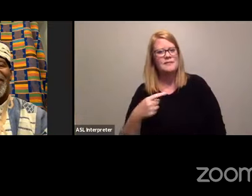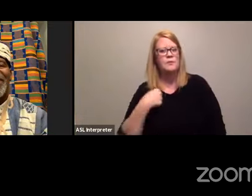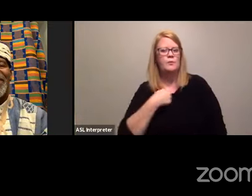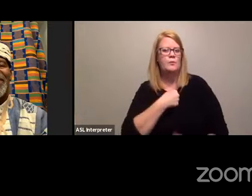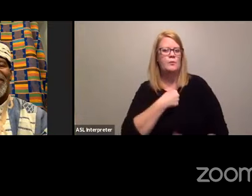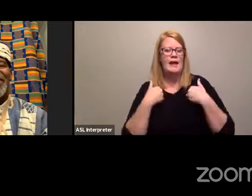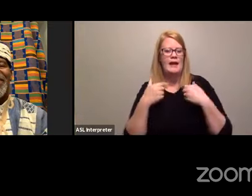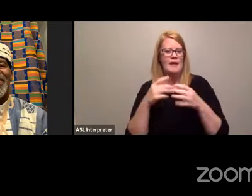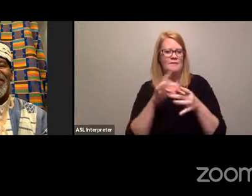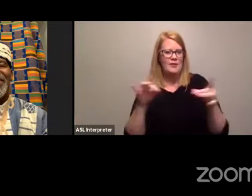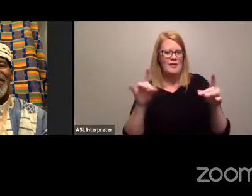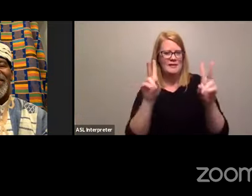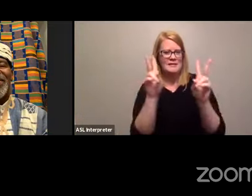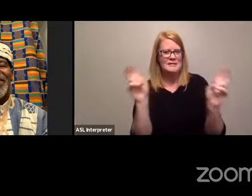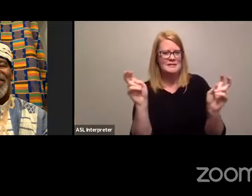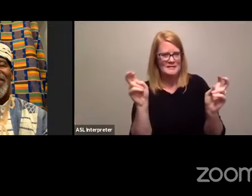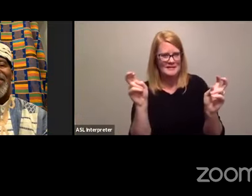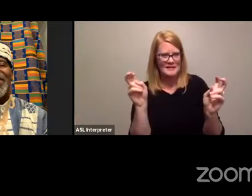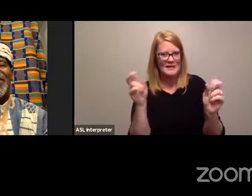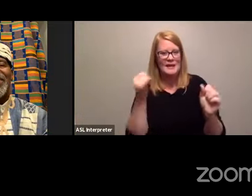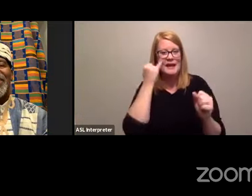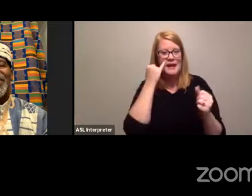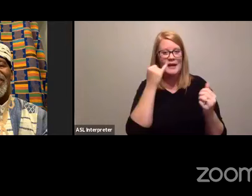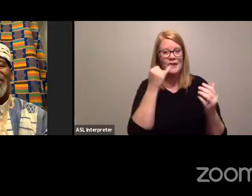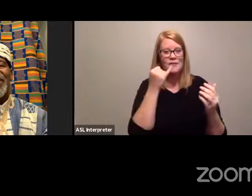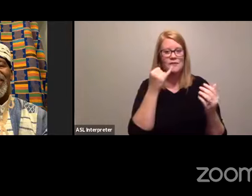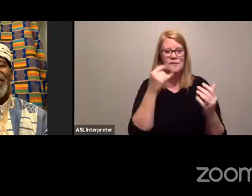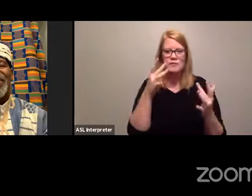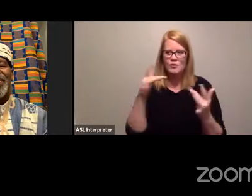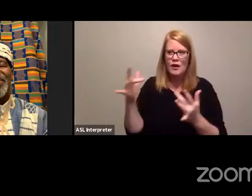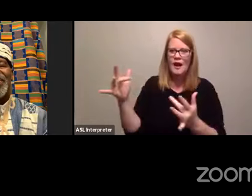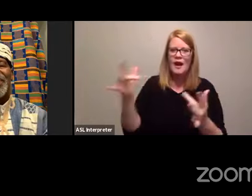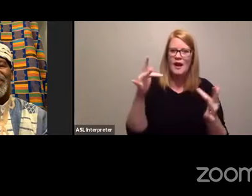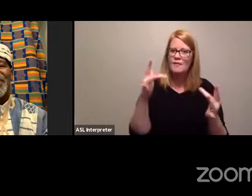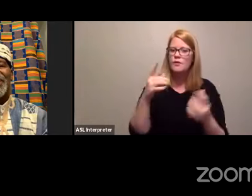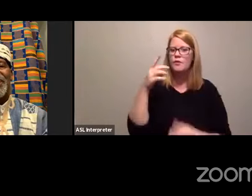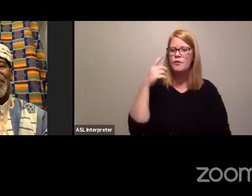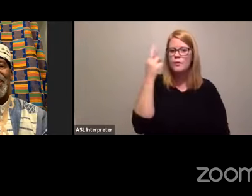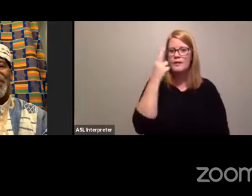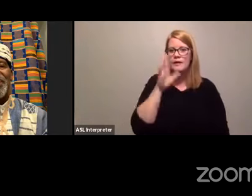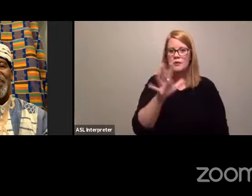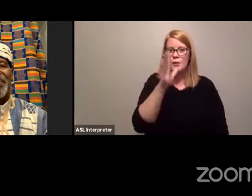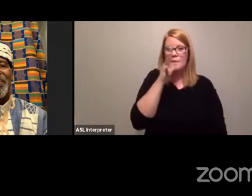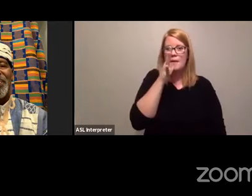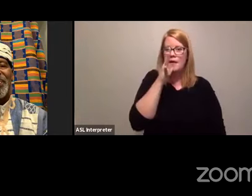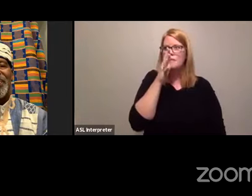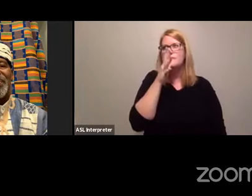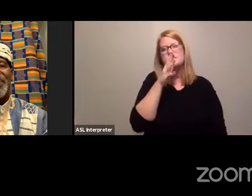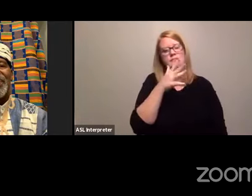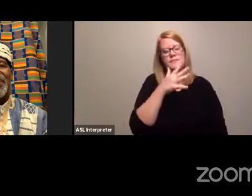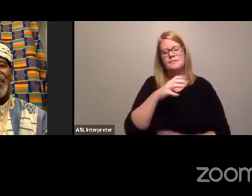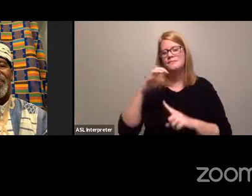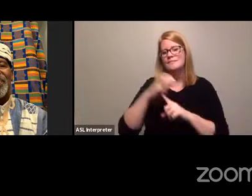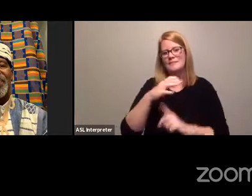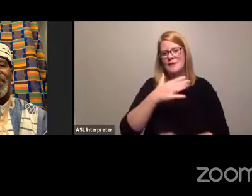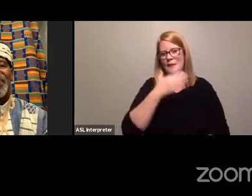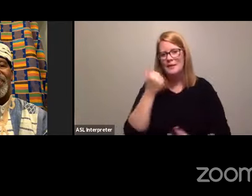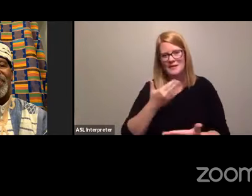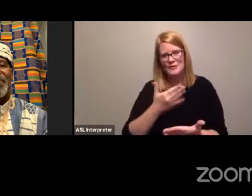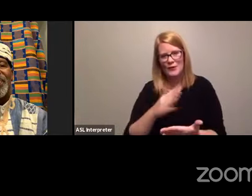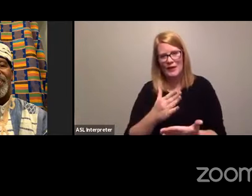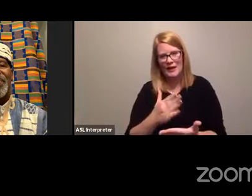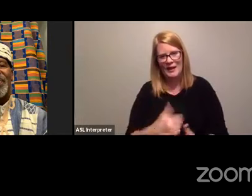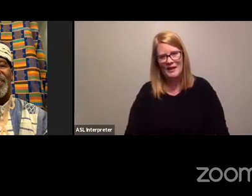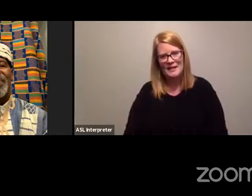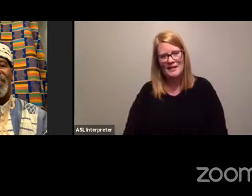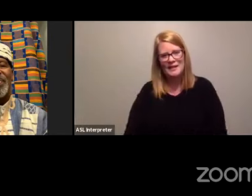Wow, that's fantastic. Thank you. I have hit my video, but